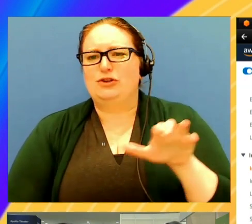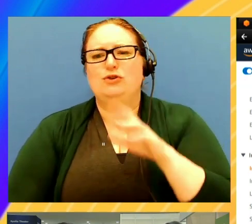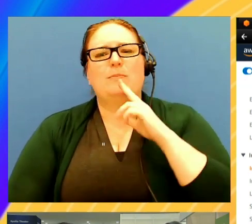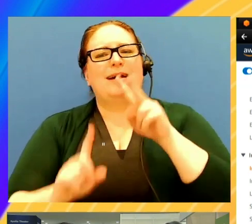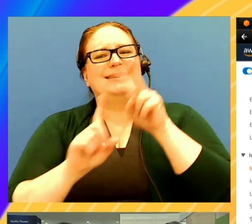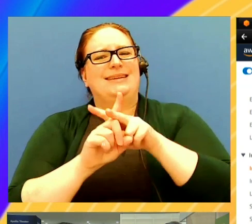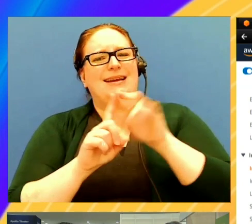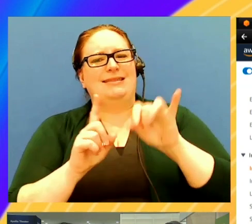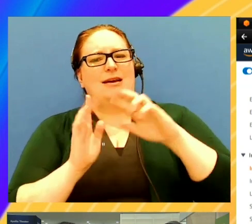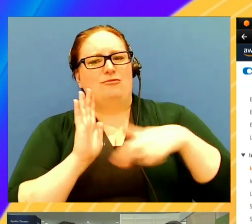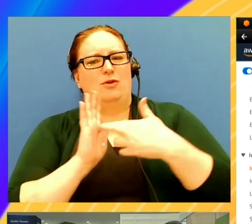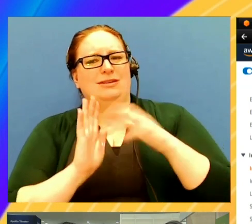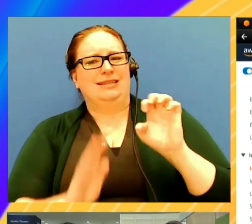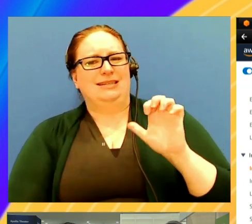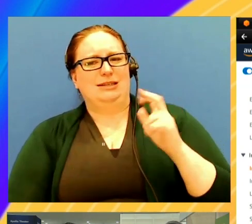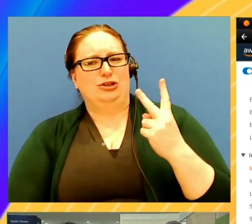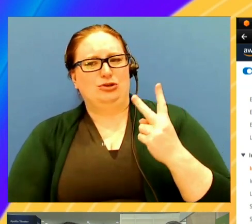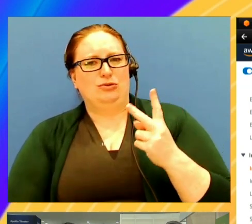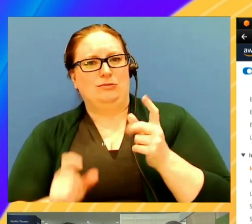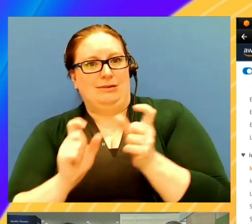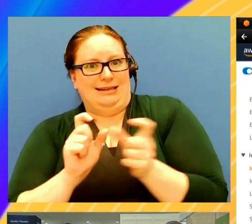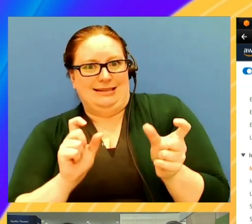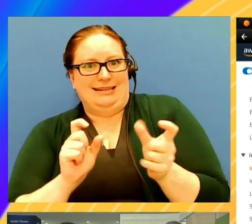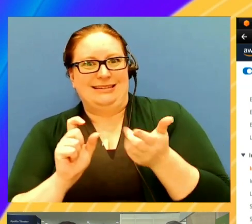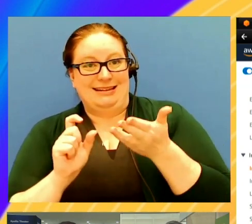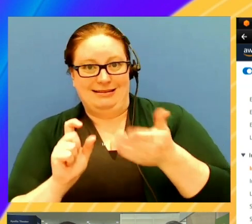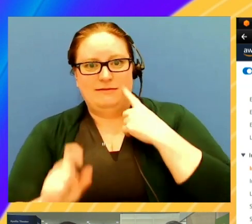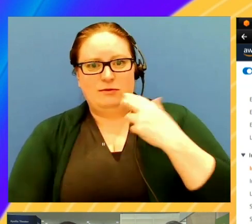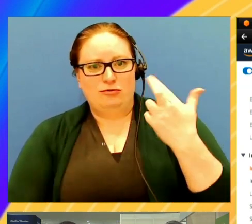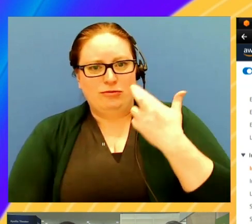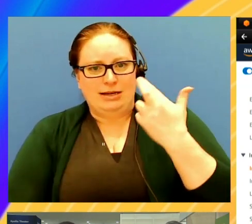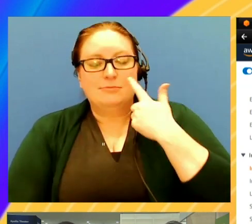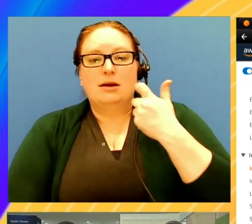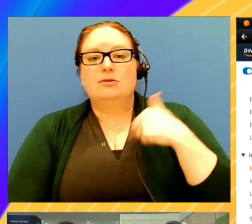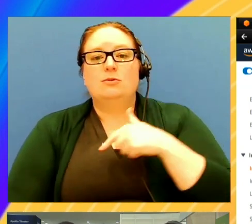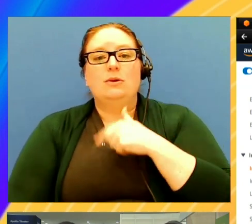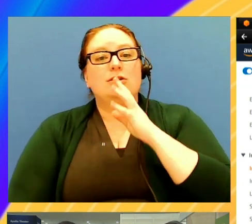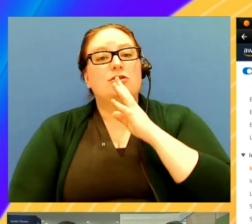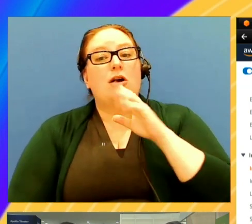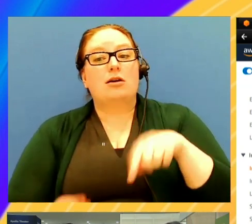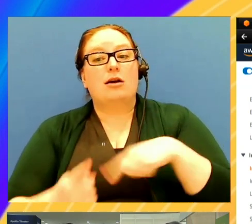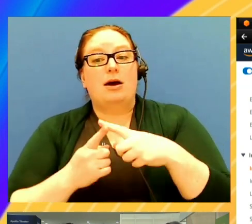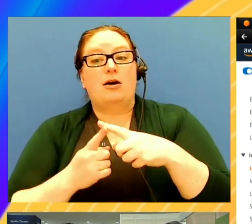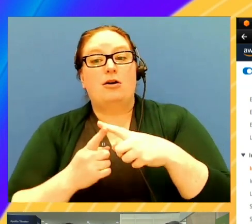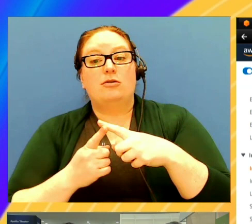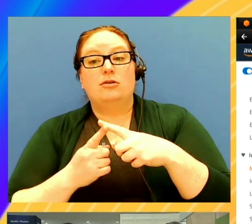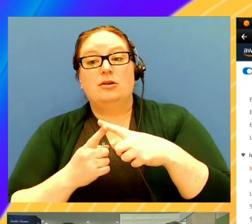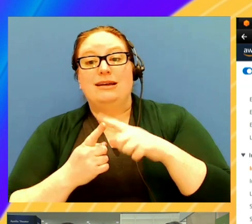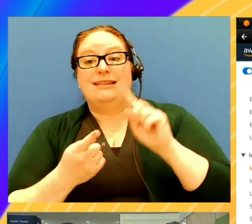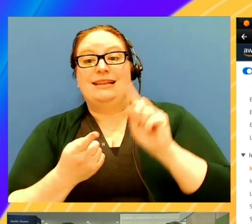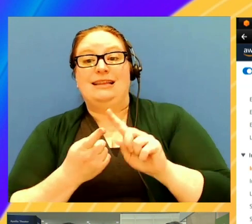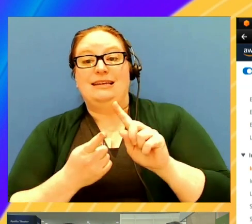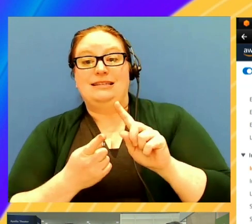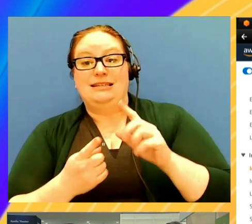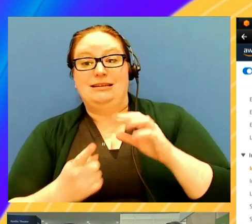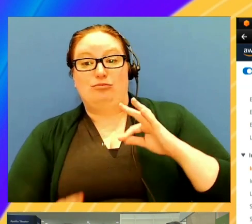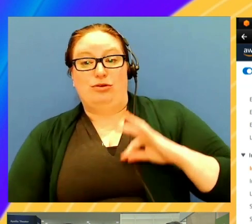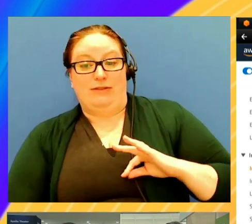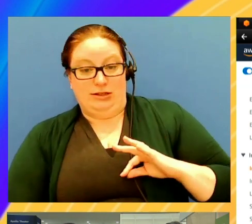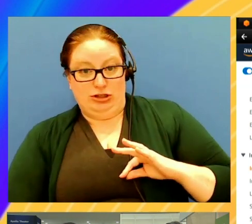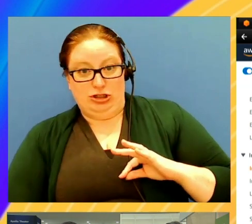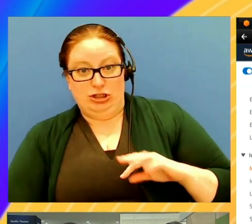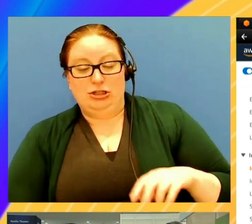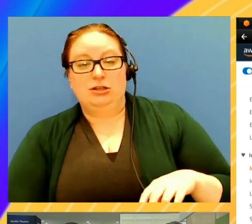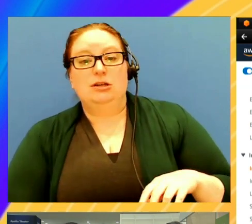role to the EC2 instance, that's there for a reason, because we talk about the least privilege. Yep. And we want to make sure that